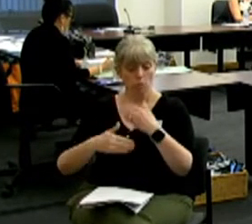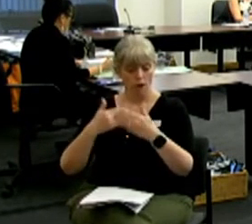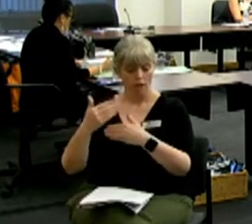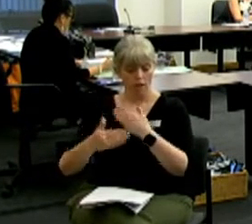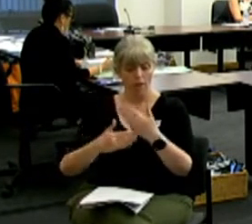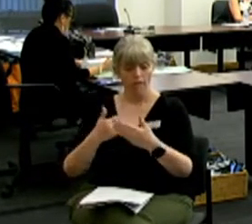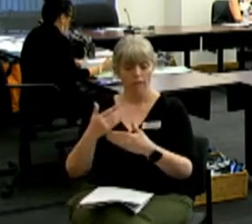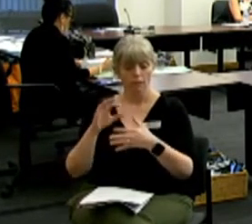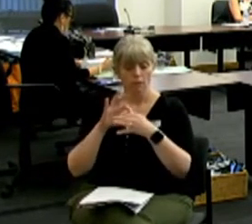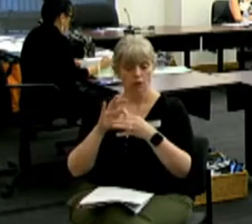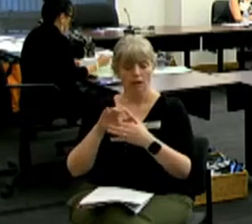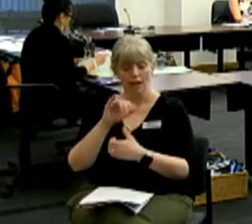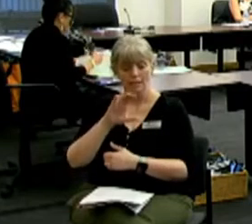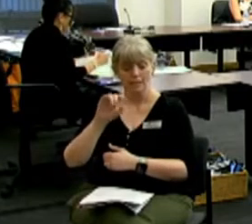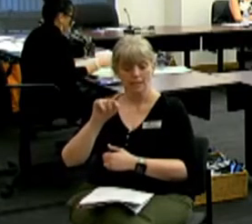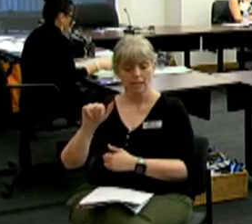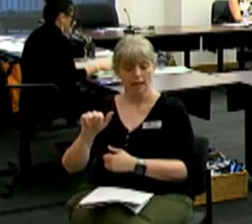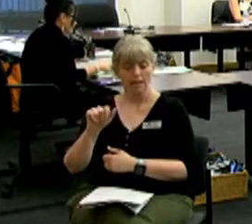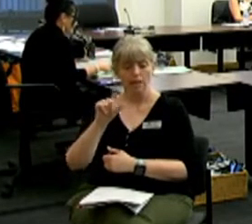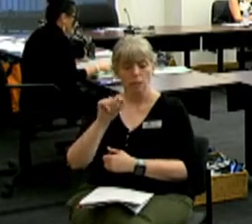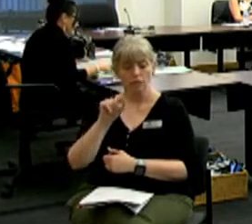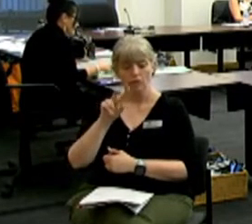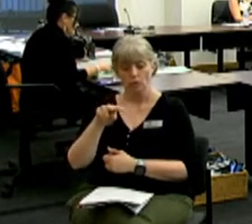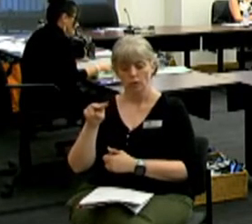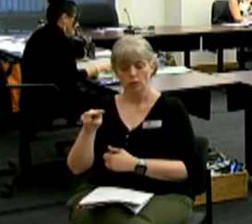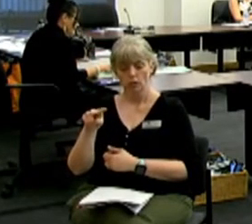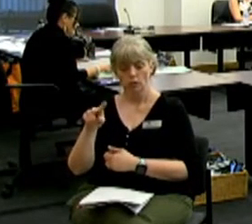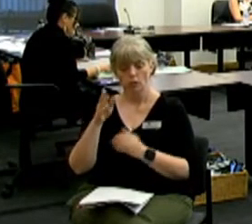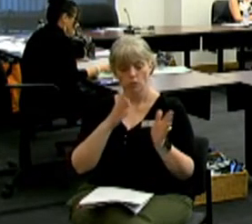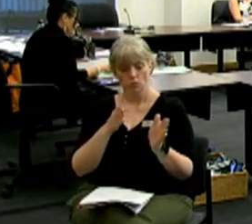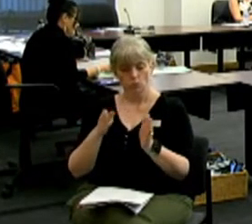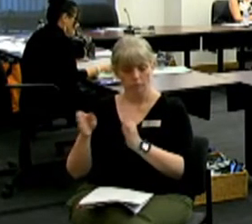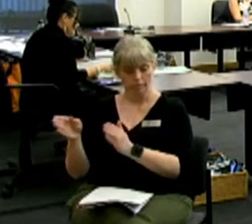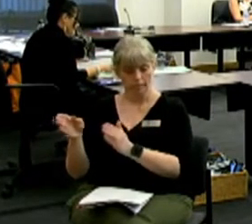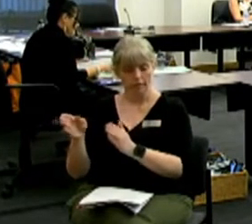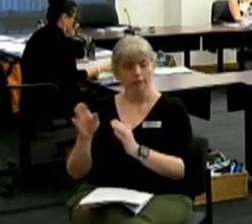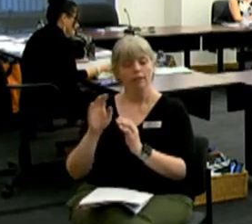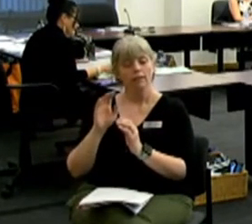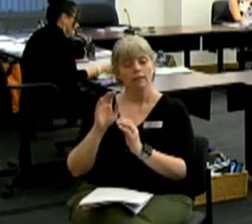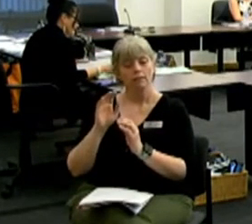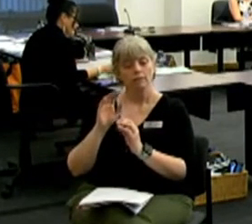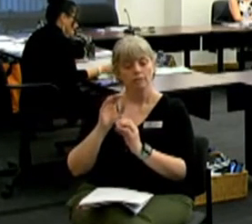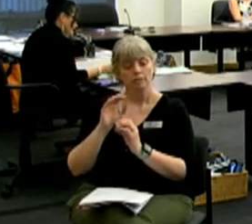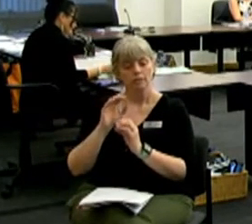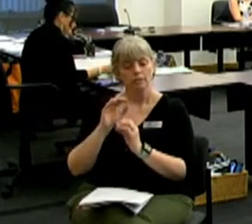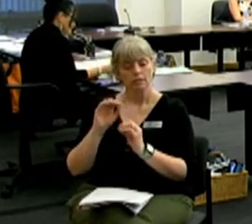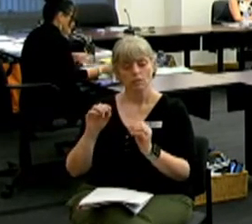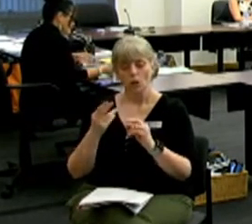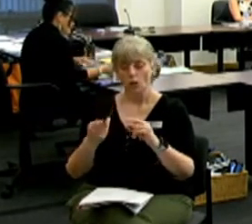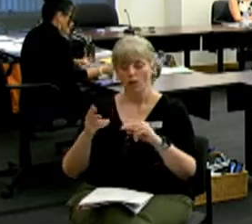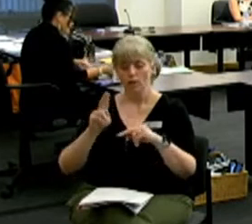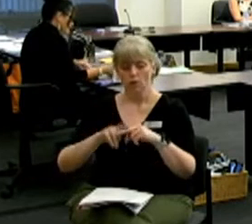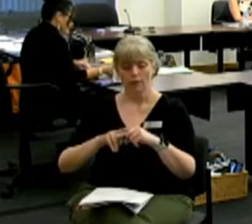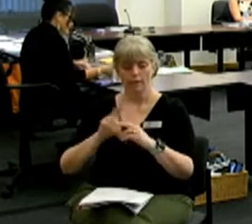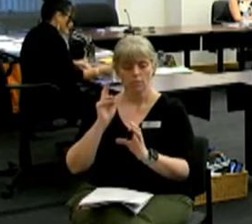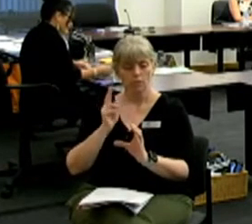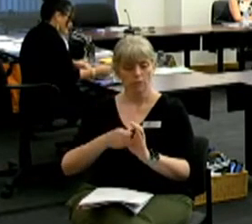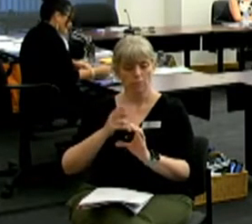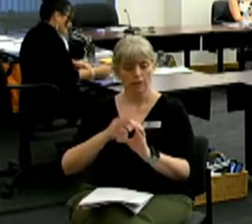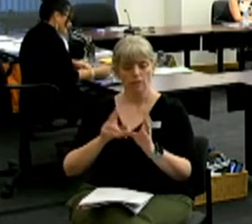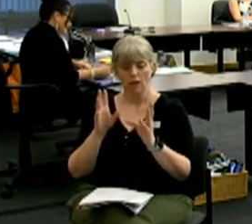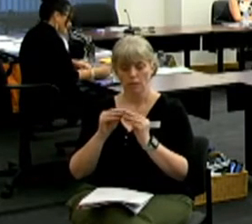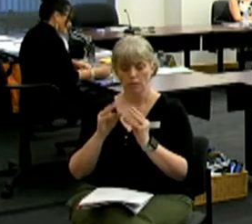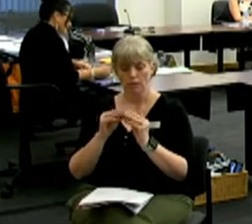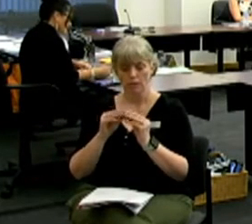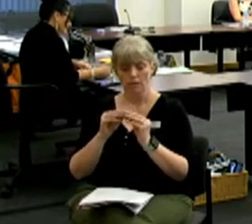in regarding to the ICCTA 2022 strategic plan. There is noticeable increase in participation in our ICCT committees